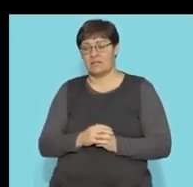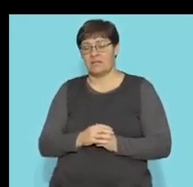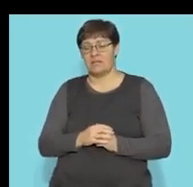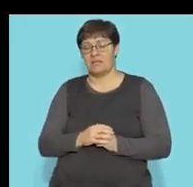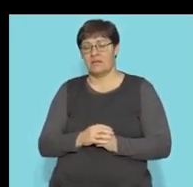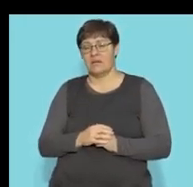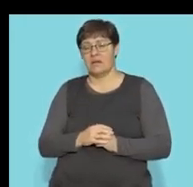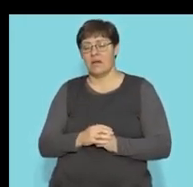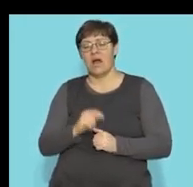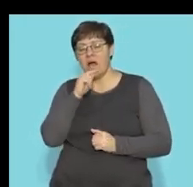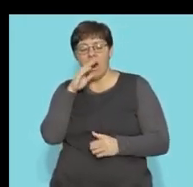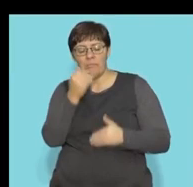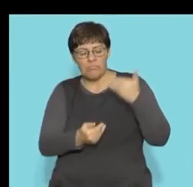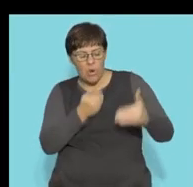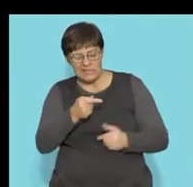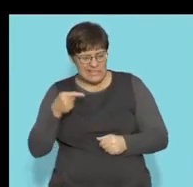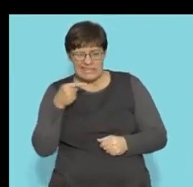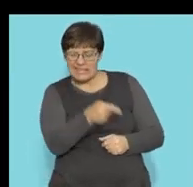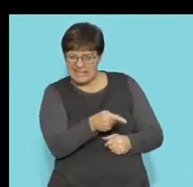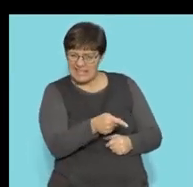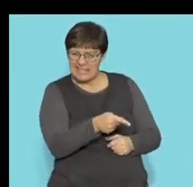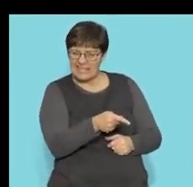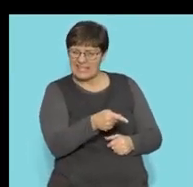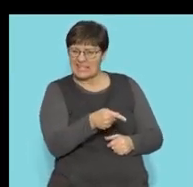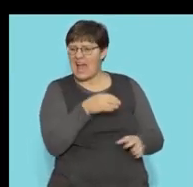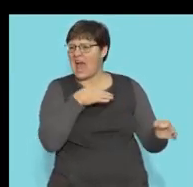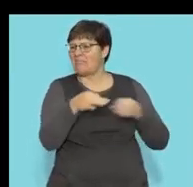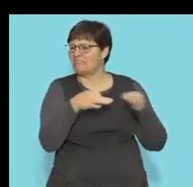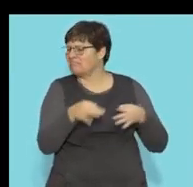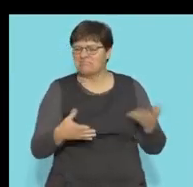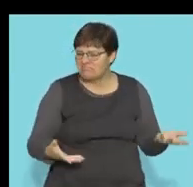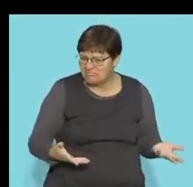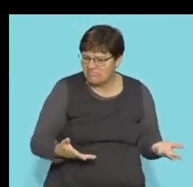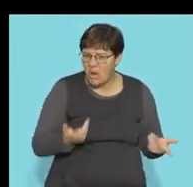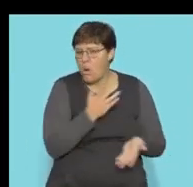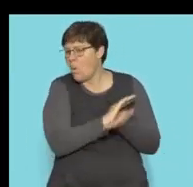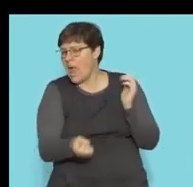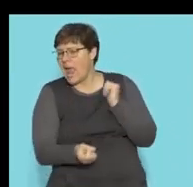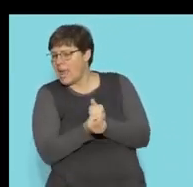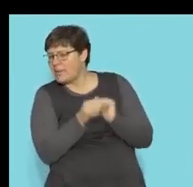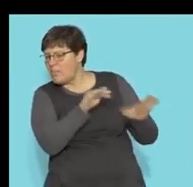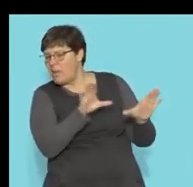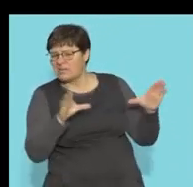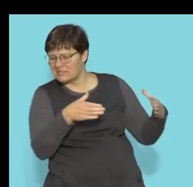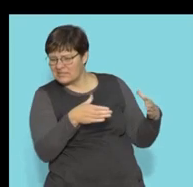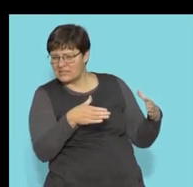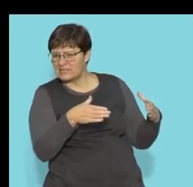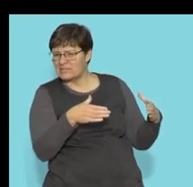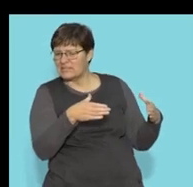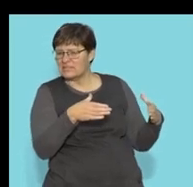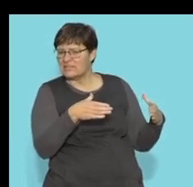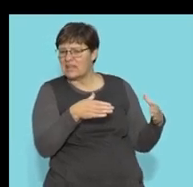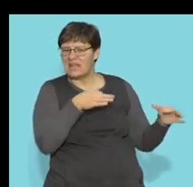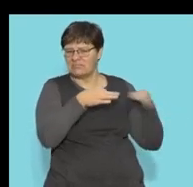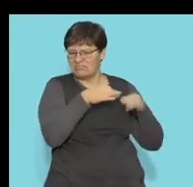a process or something that is going to be happening in a population. It might ask